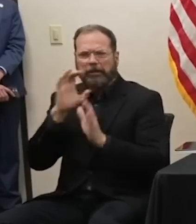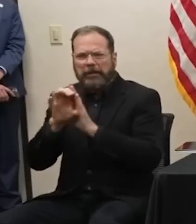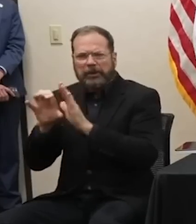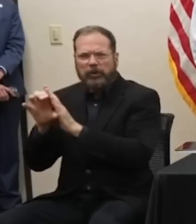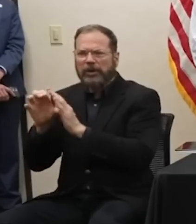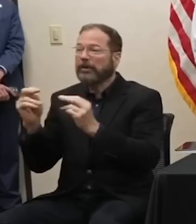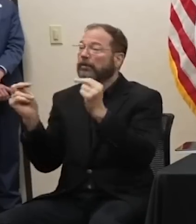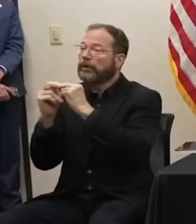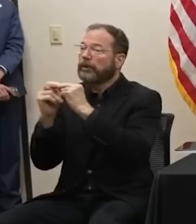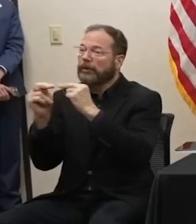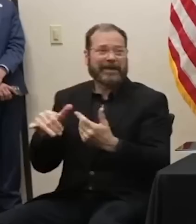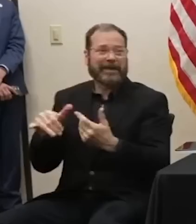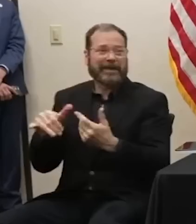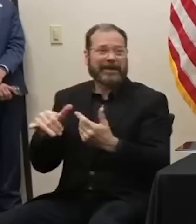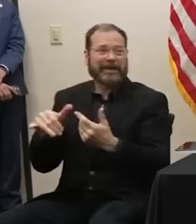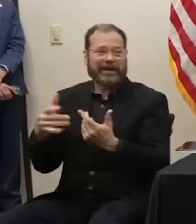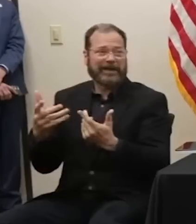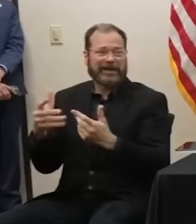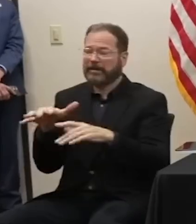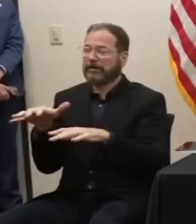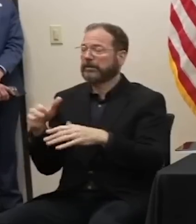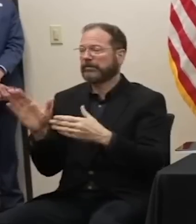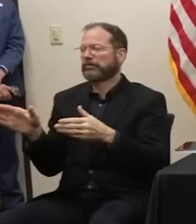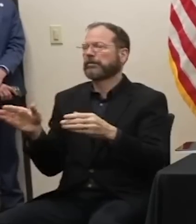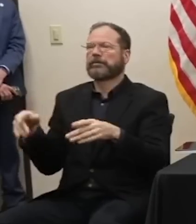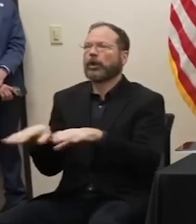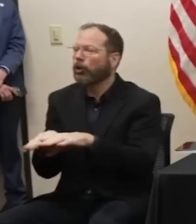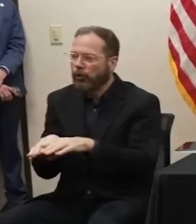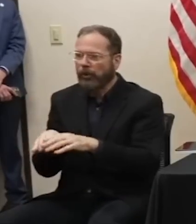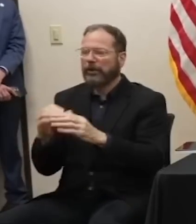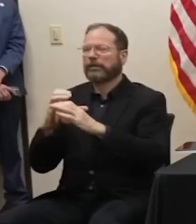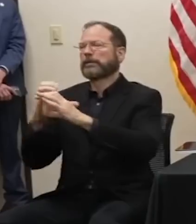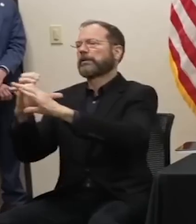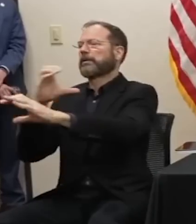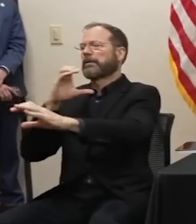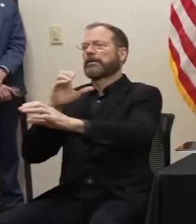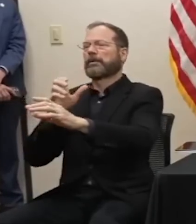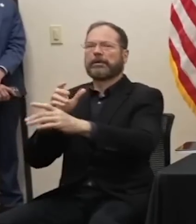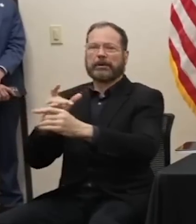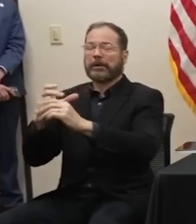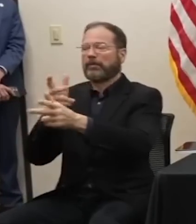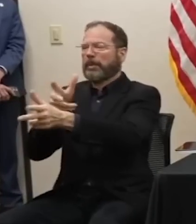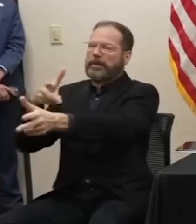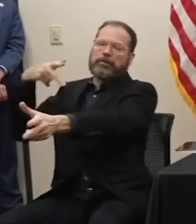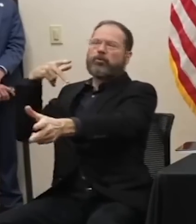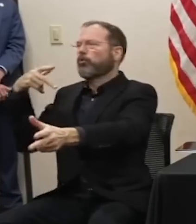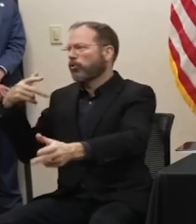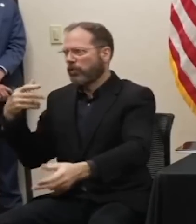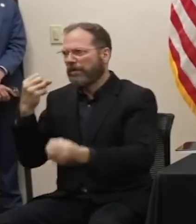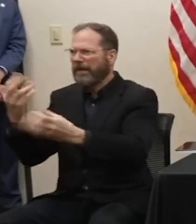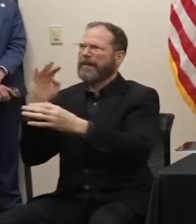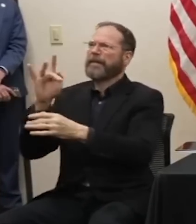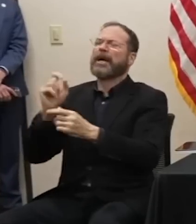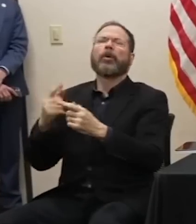interstates and roadways that are just in lockdown. Tractor trailer rigs, for miles. What's being